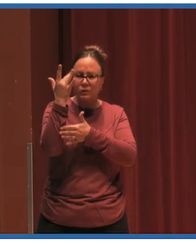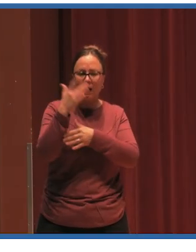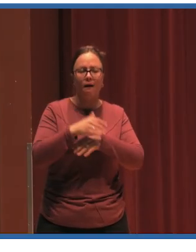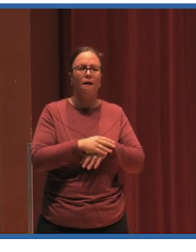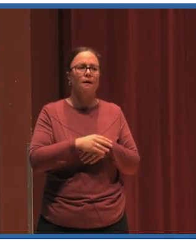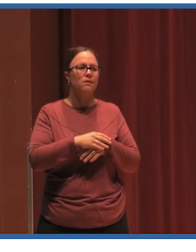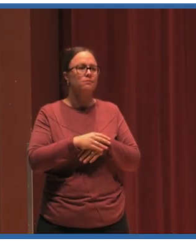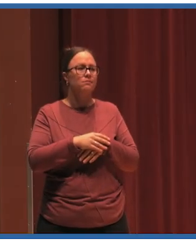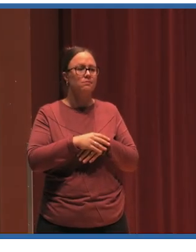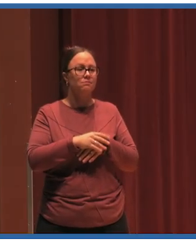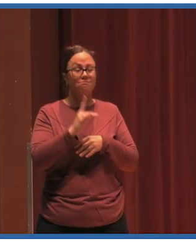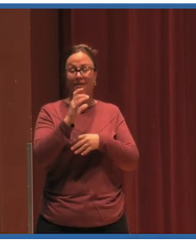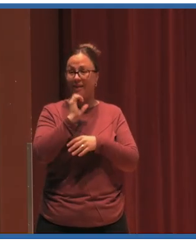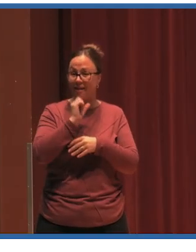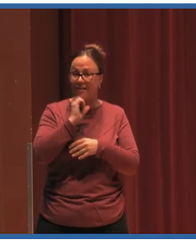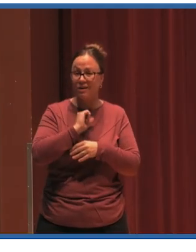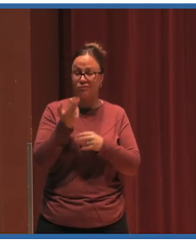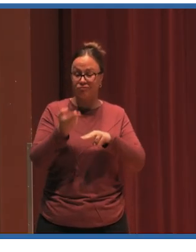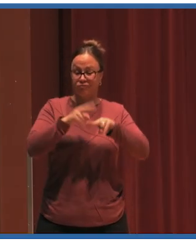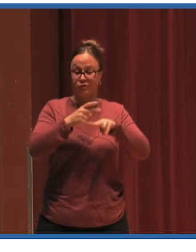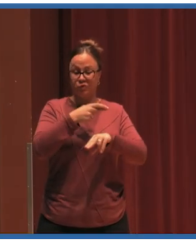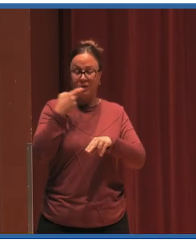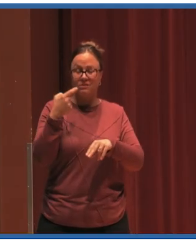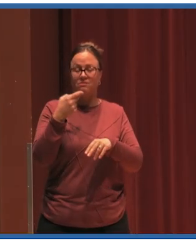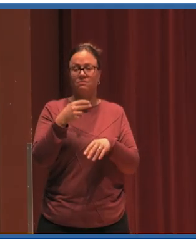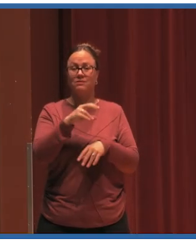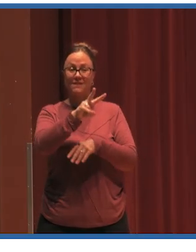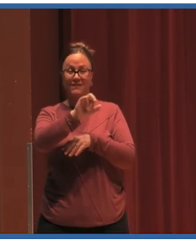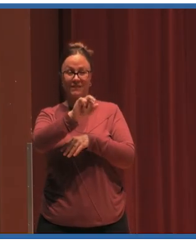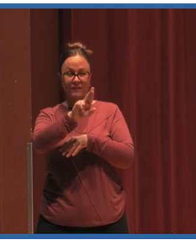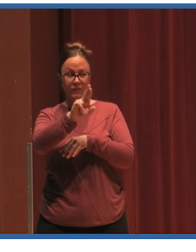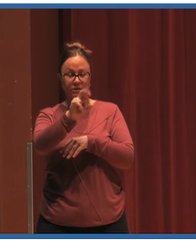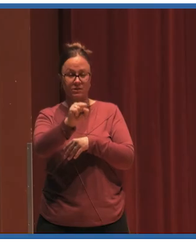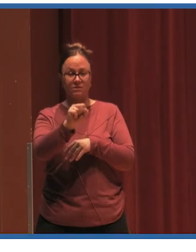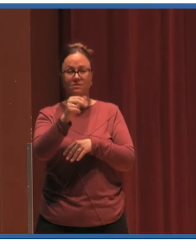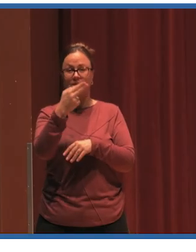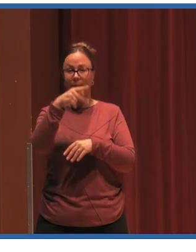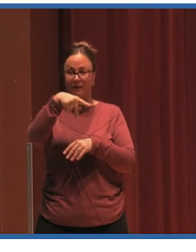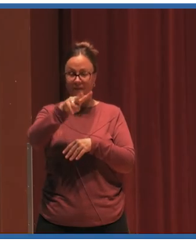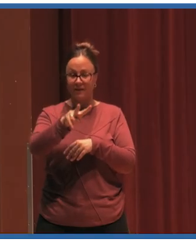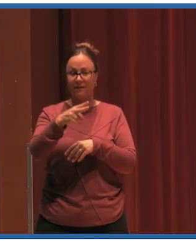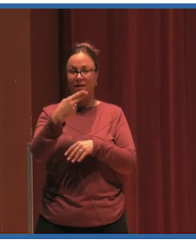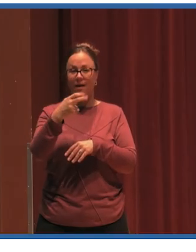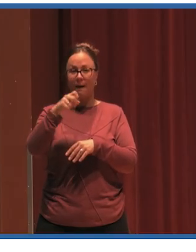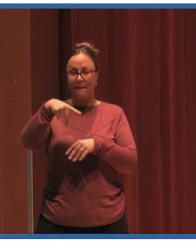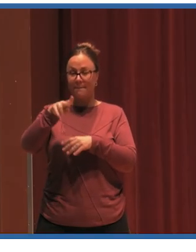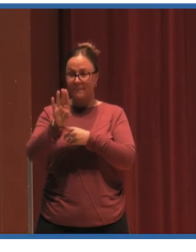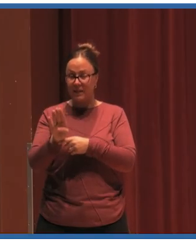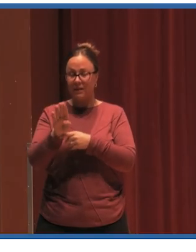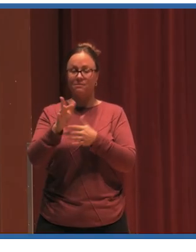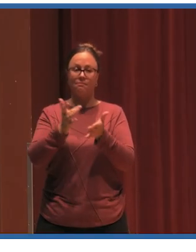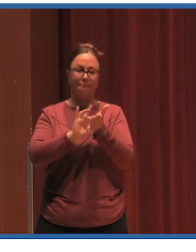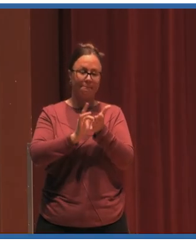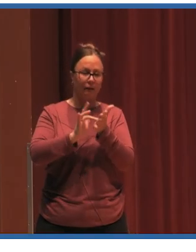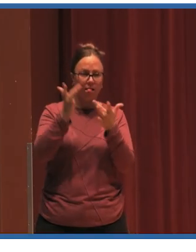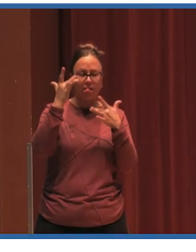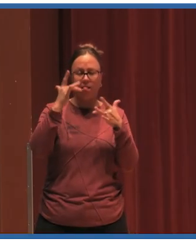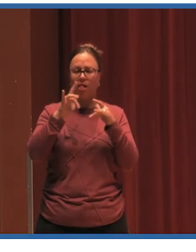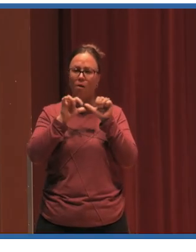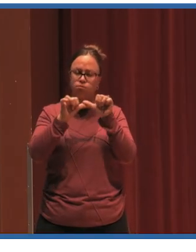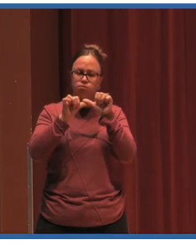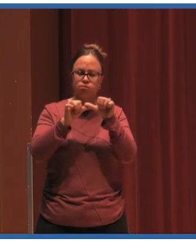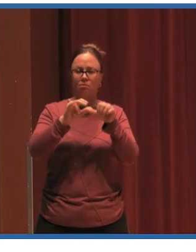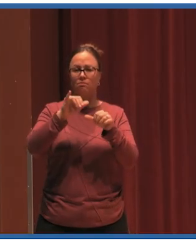increases your risk for cancer, as do viruses such as HPV and hepatitis B, and medical conditions like chronic